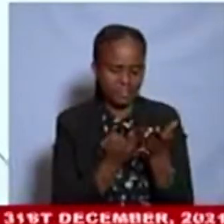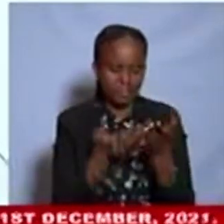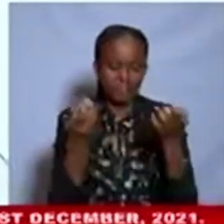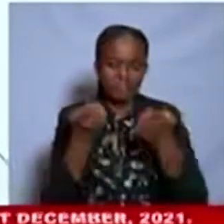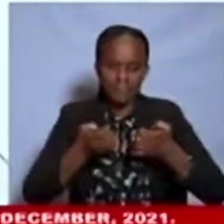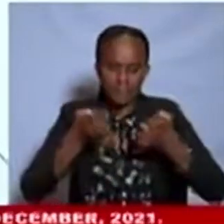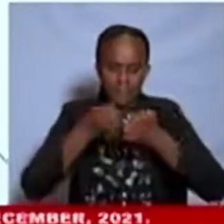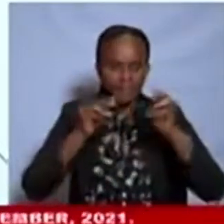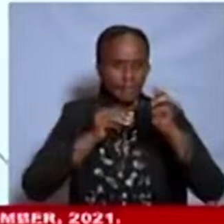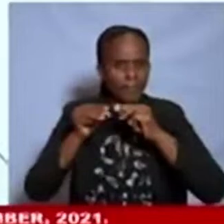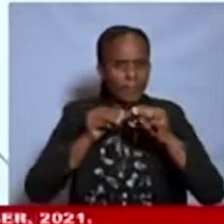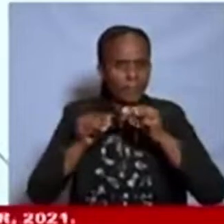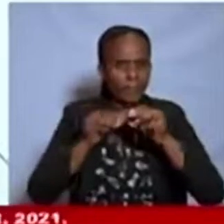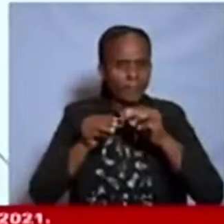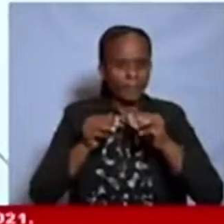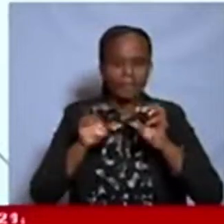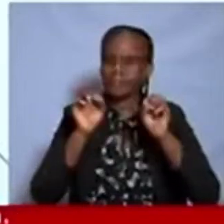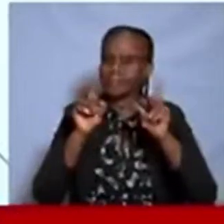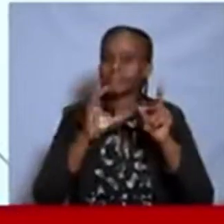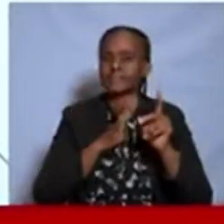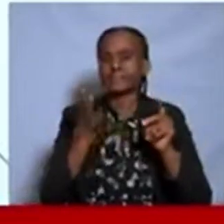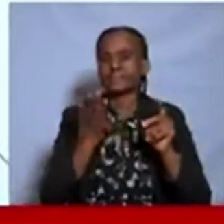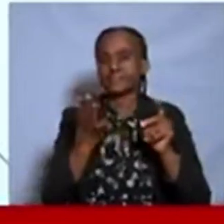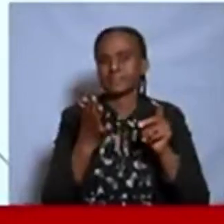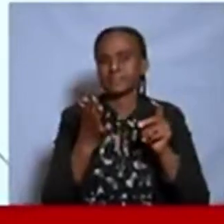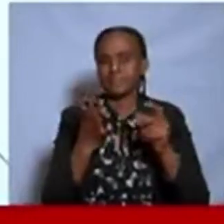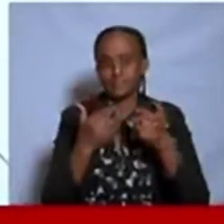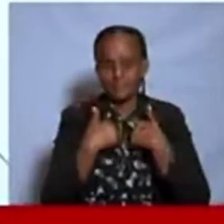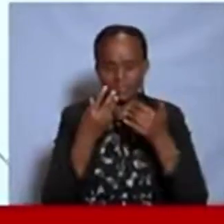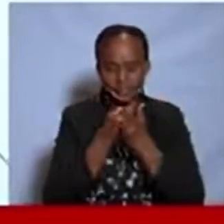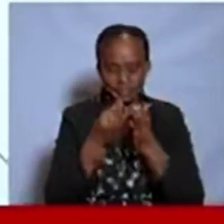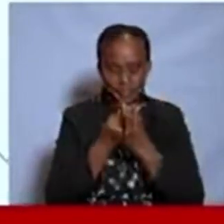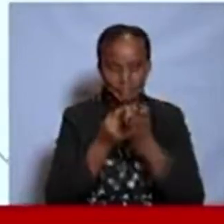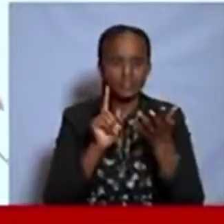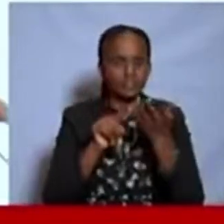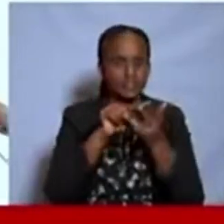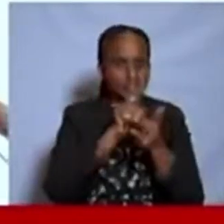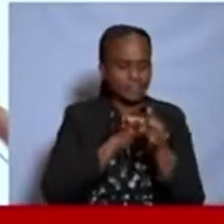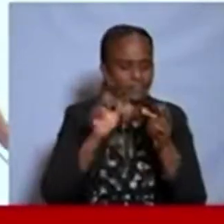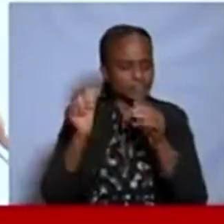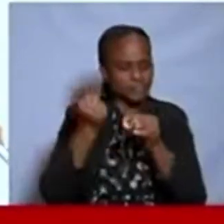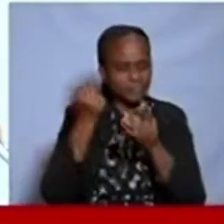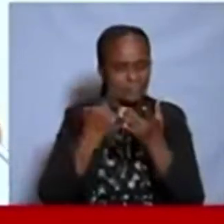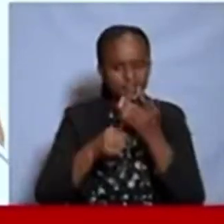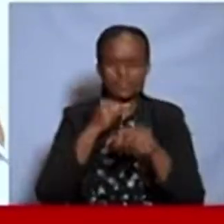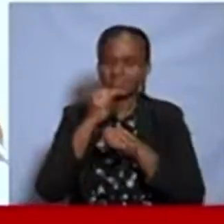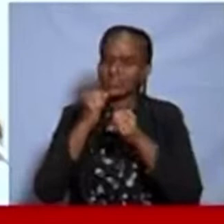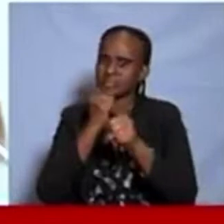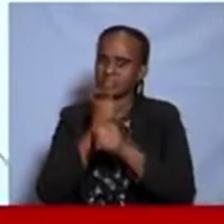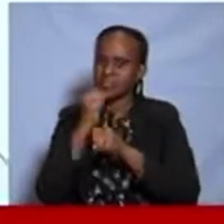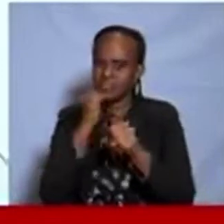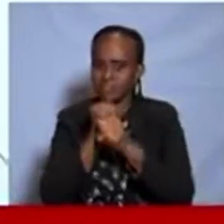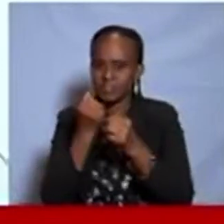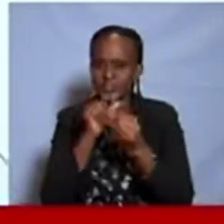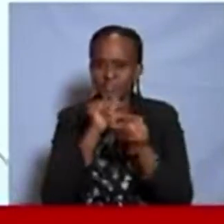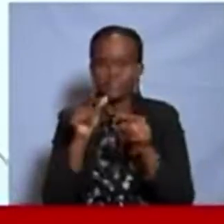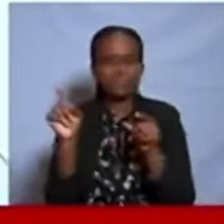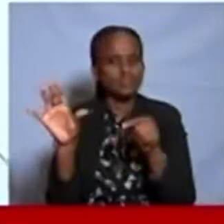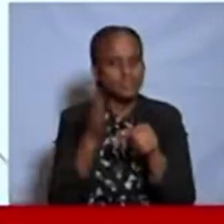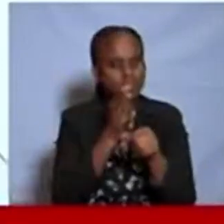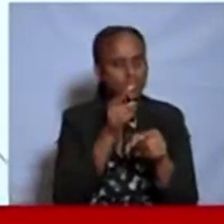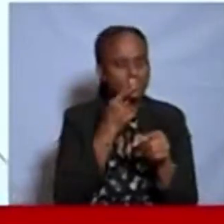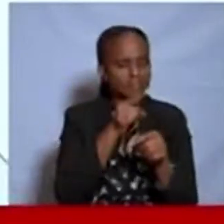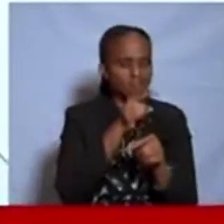environmental management is not okay. We have money not accounted for, taken for over a year, not returned for